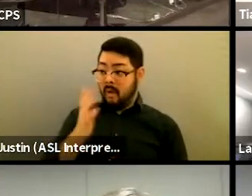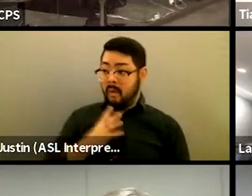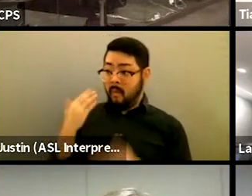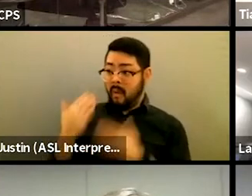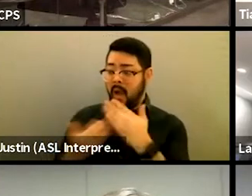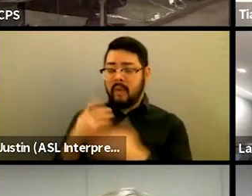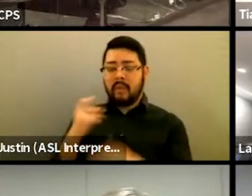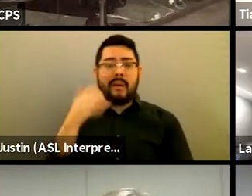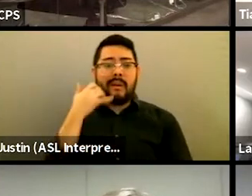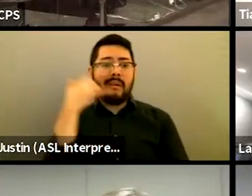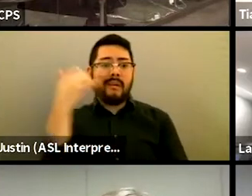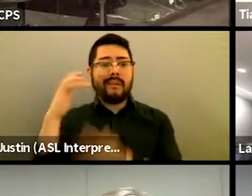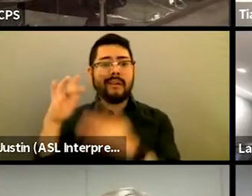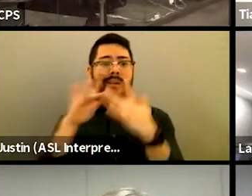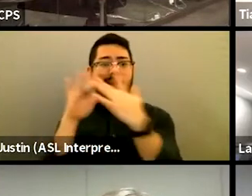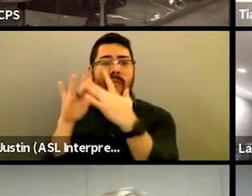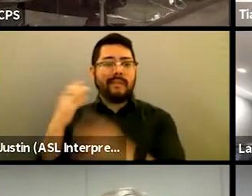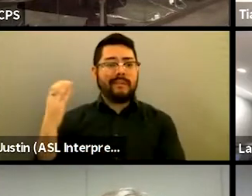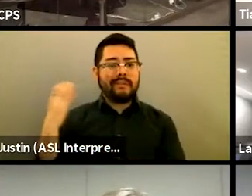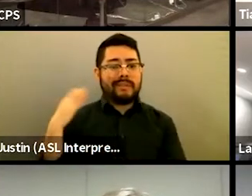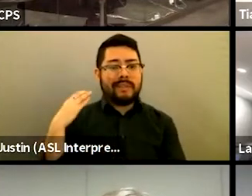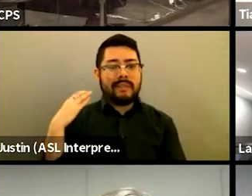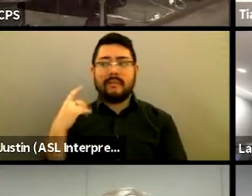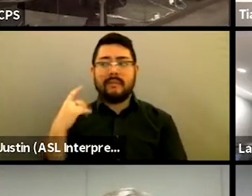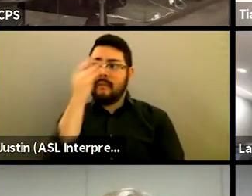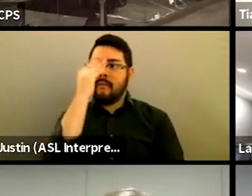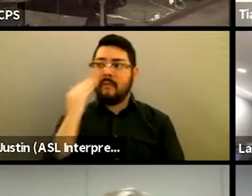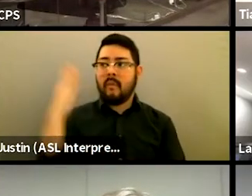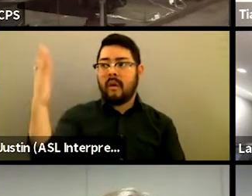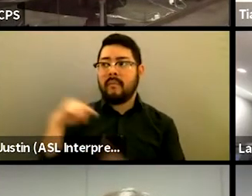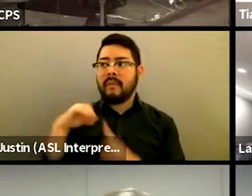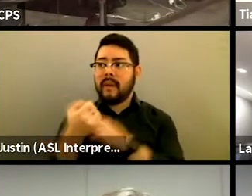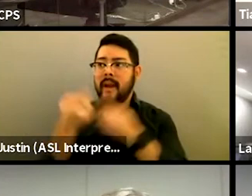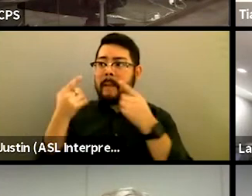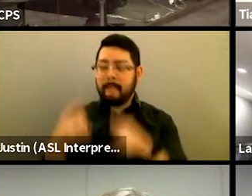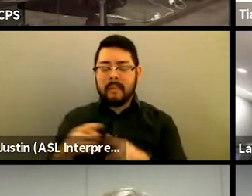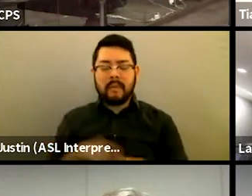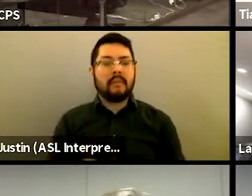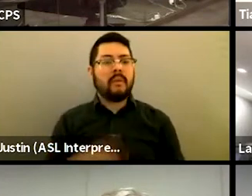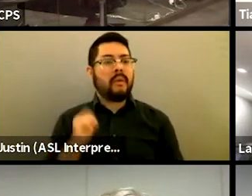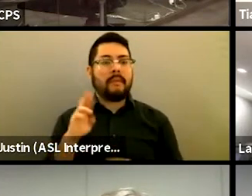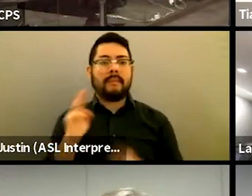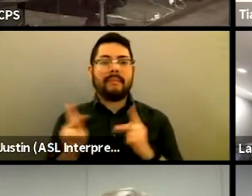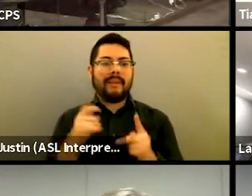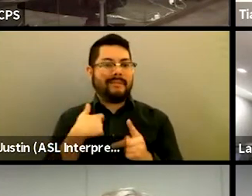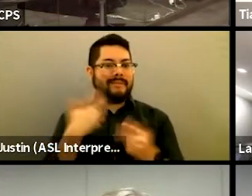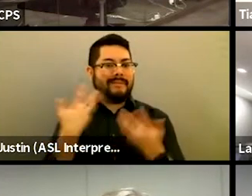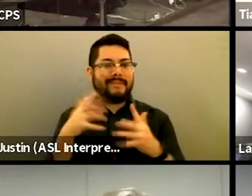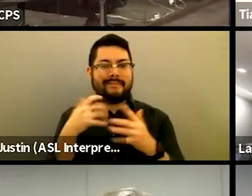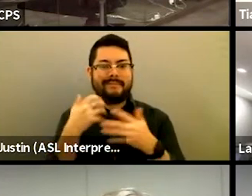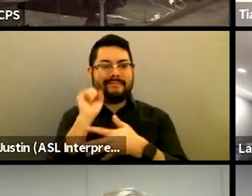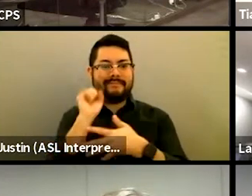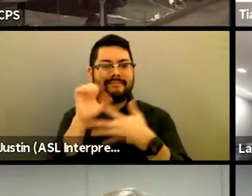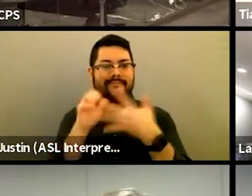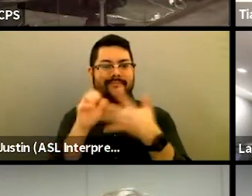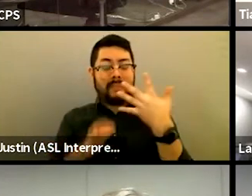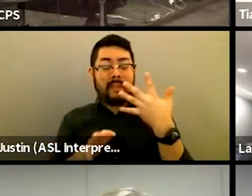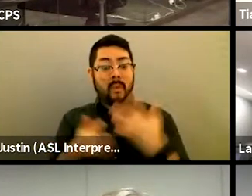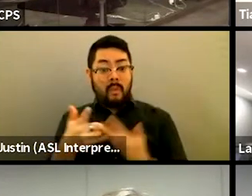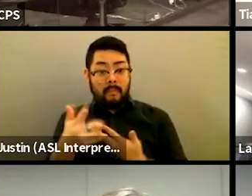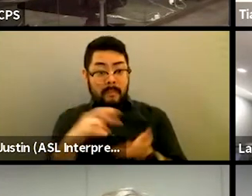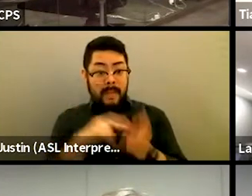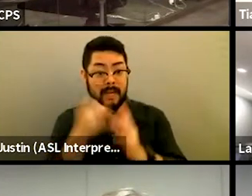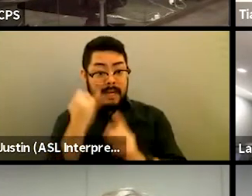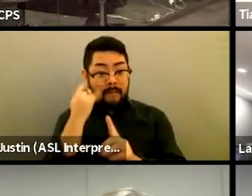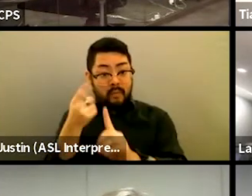call a network chief or ping or text, you know, one of the people that I just mentioned earlier. So I just want principals to know if there are concerns, they can